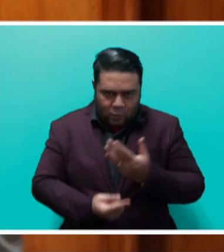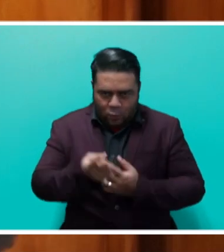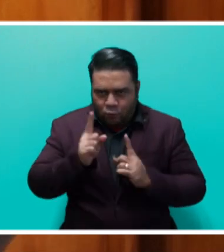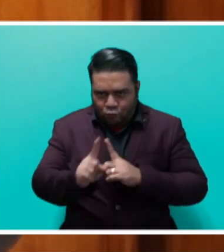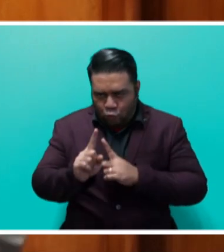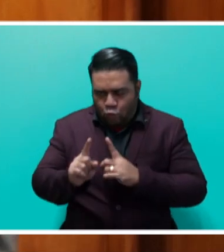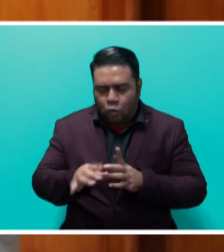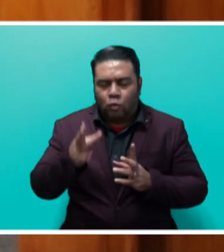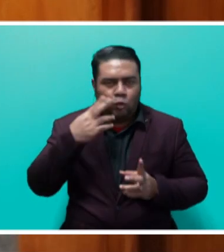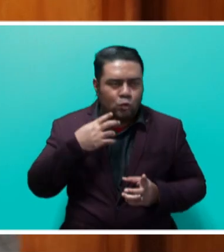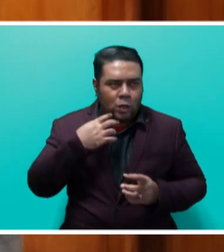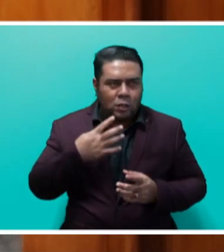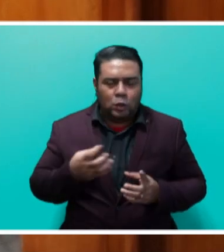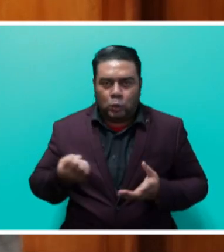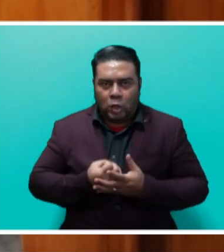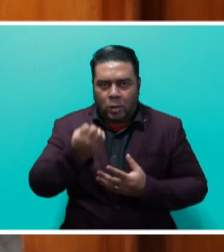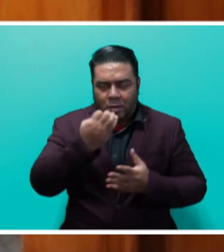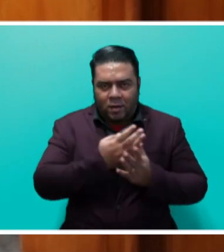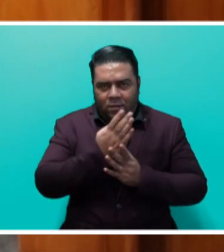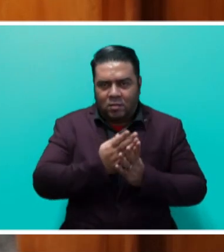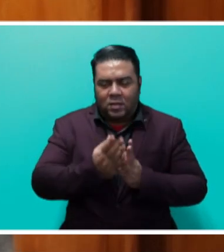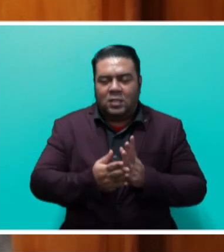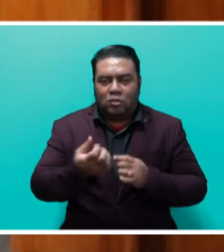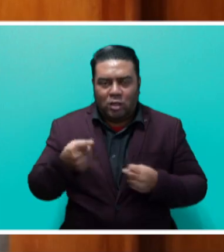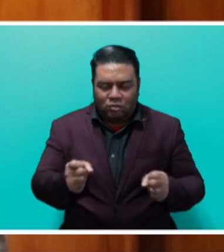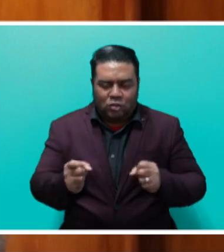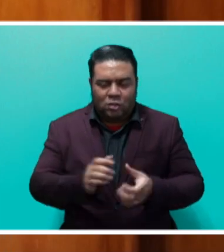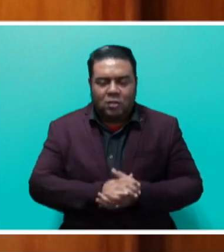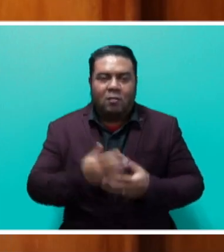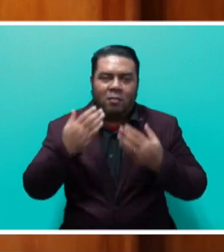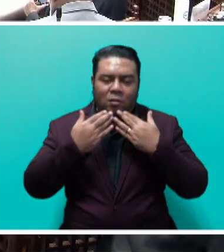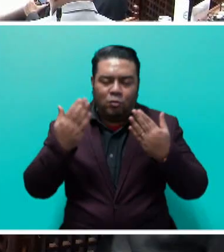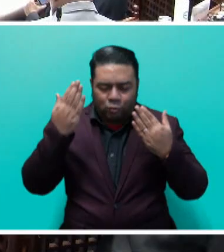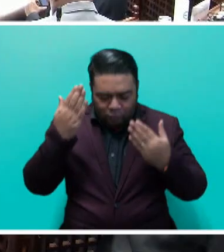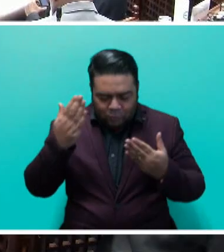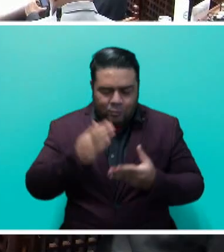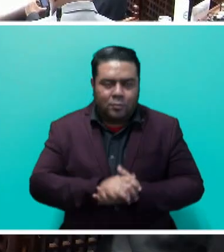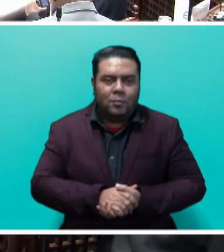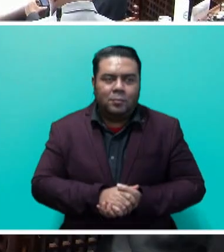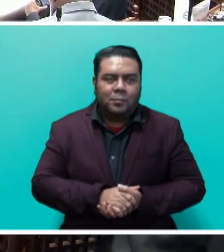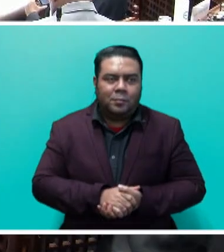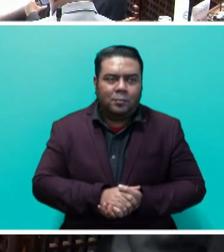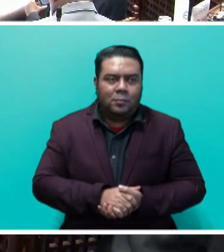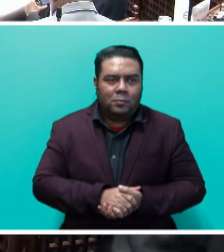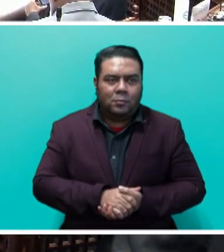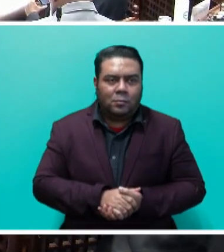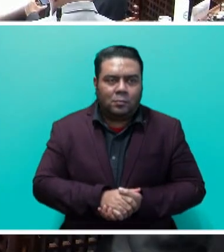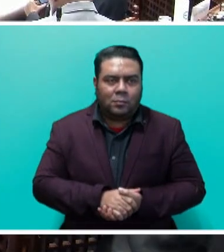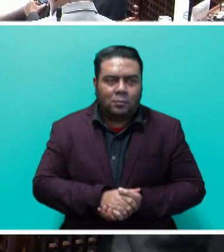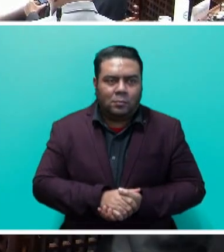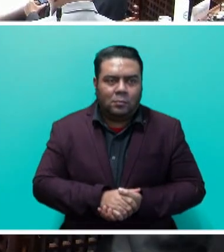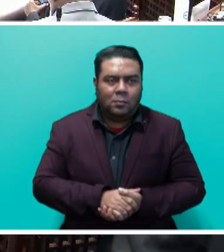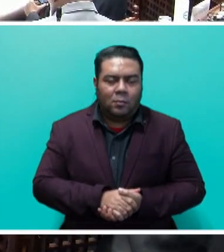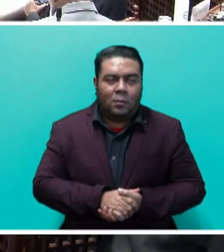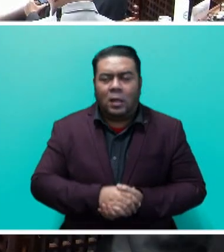well as part of the economic diversification strategy. Thank you. Thank you. Quick